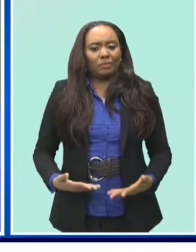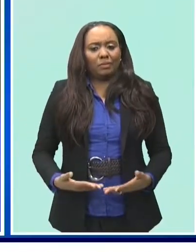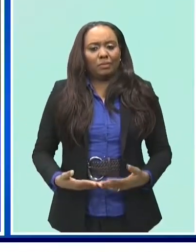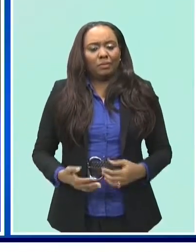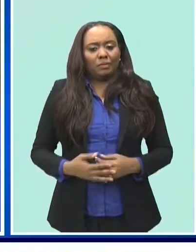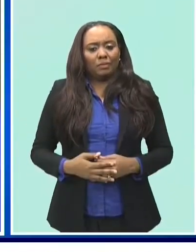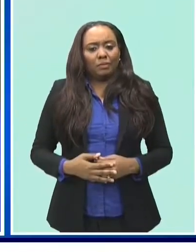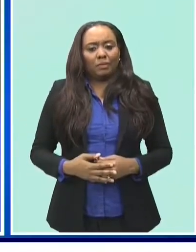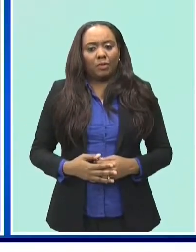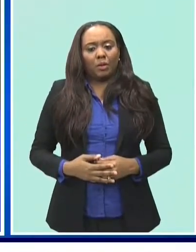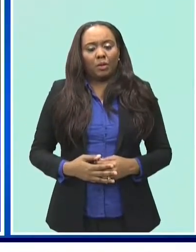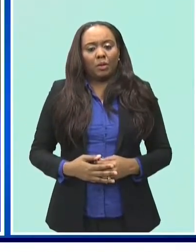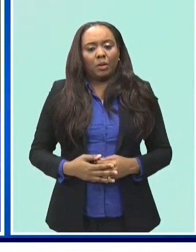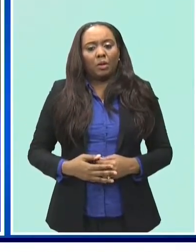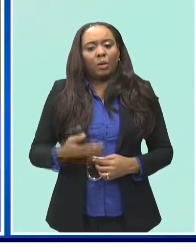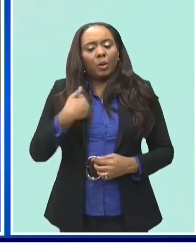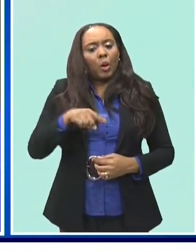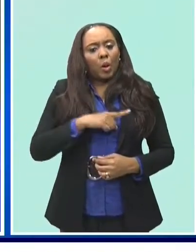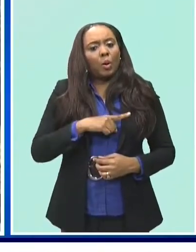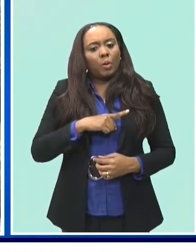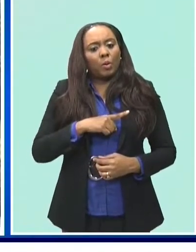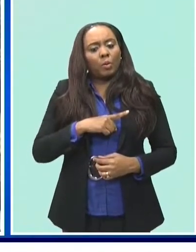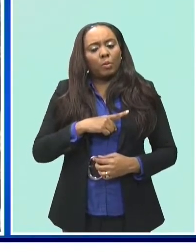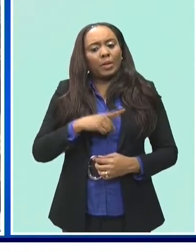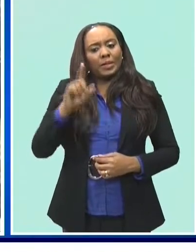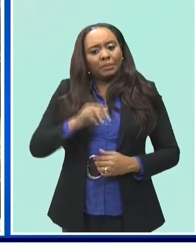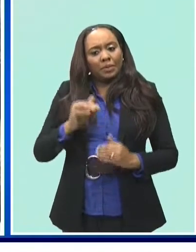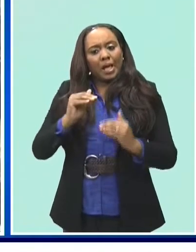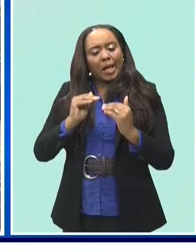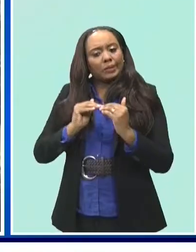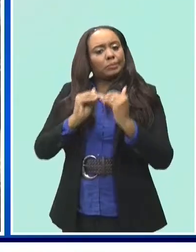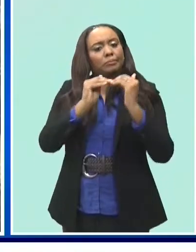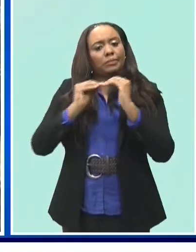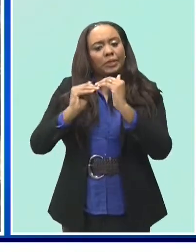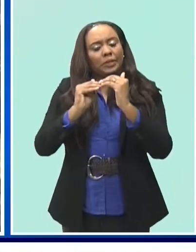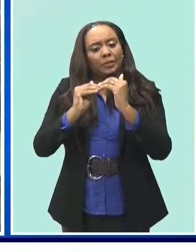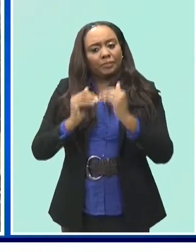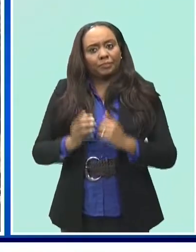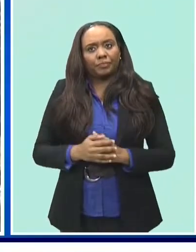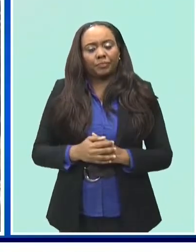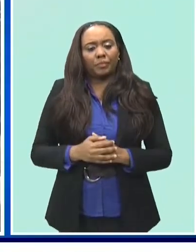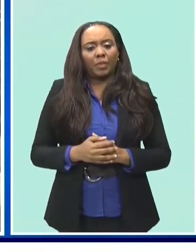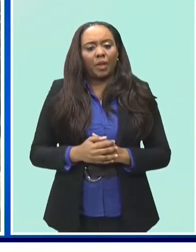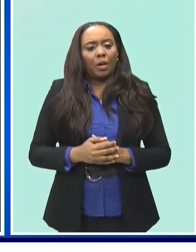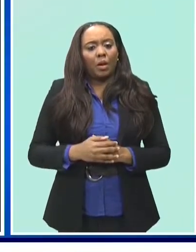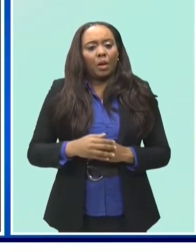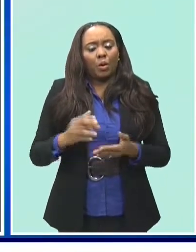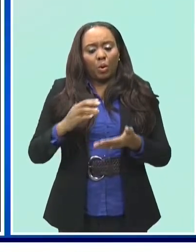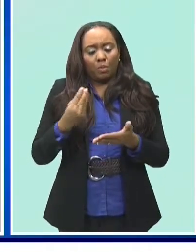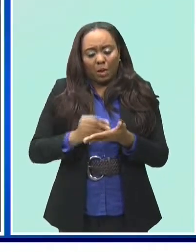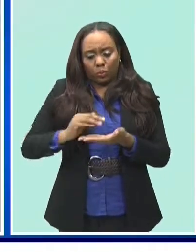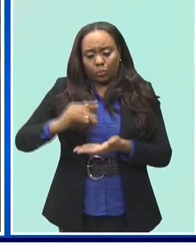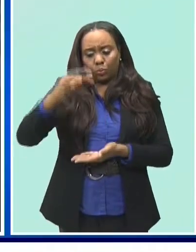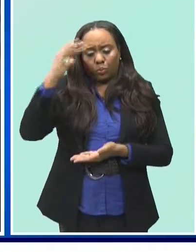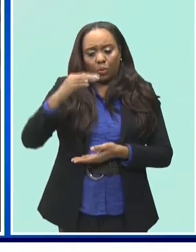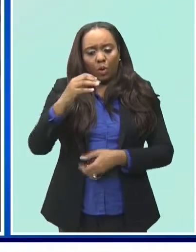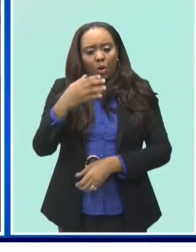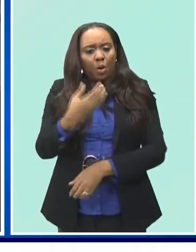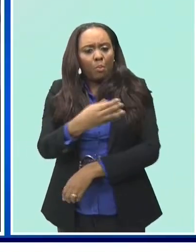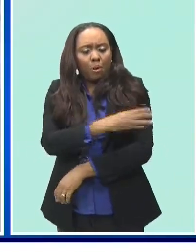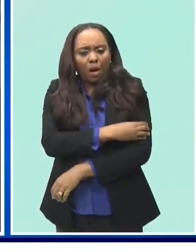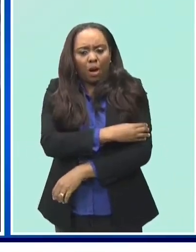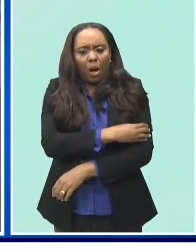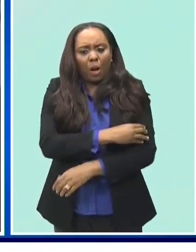live within the borders of the developed world. She says the imbalance in wealth and power in the global community is a